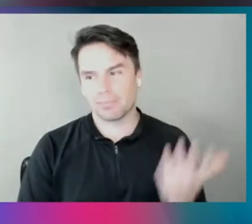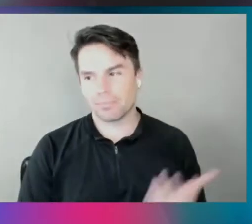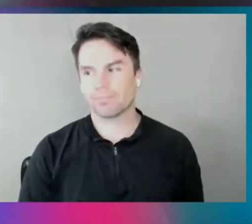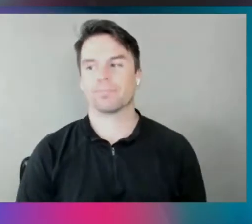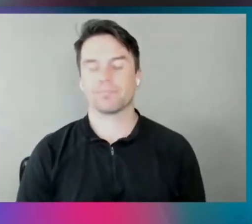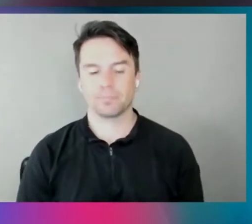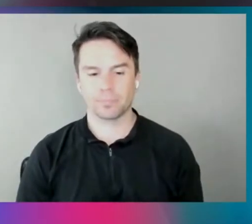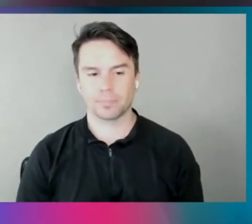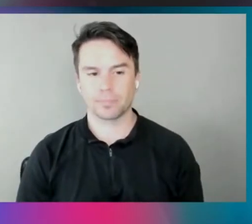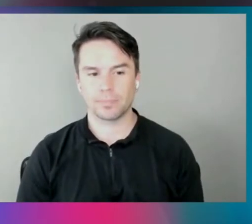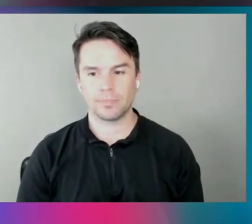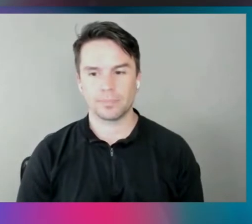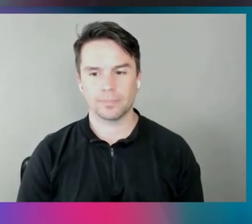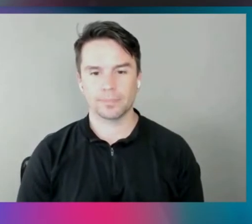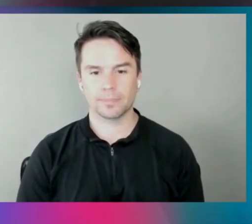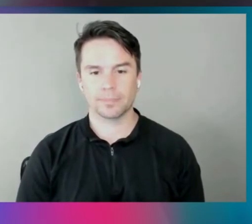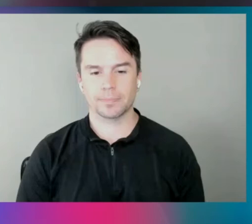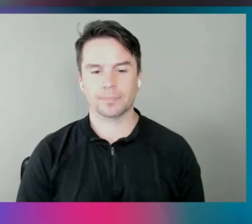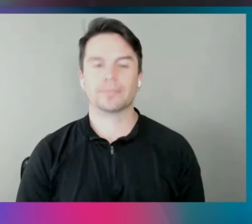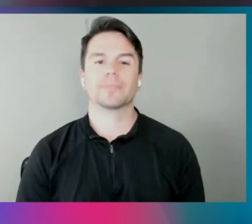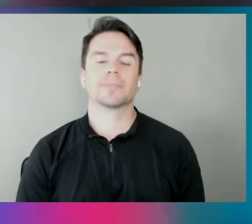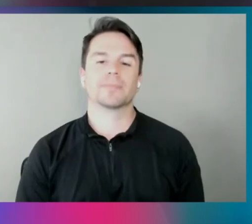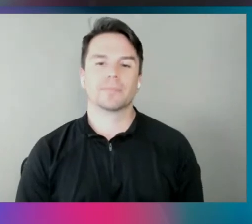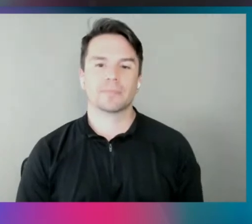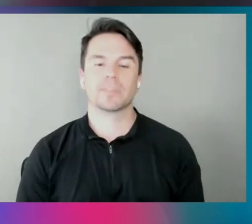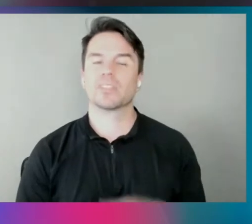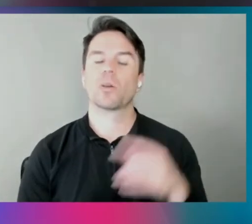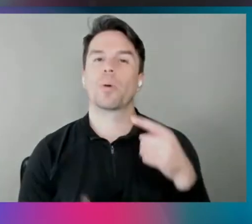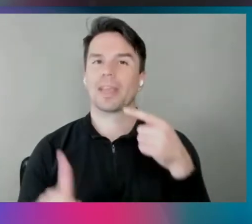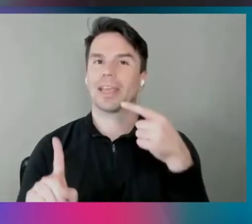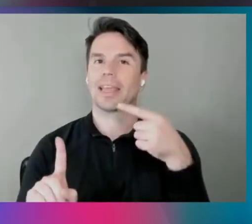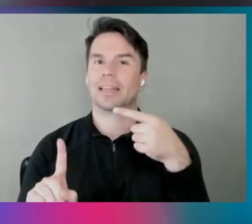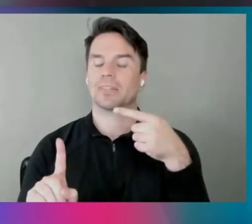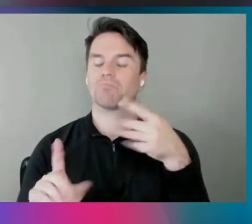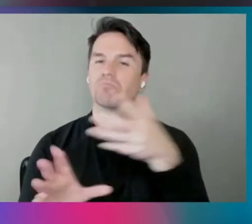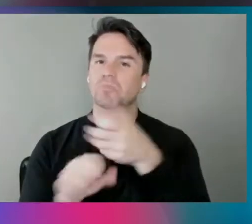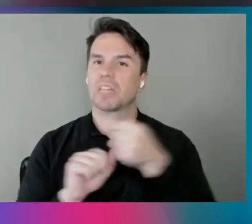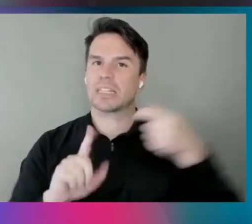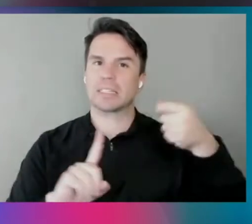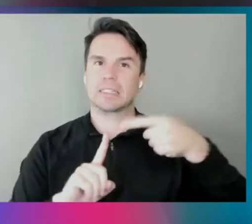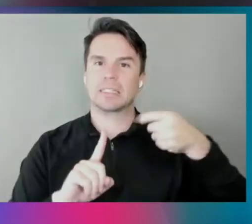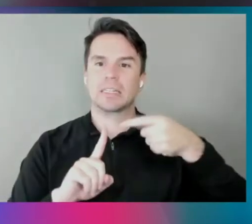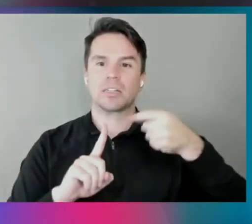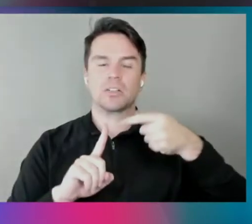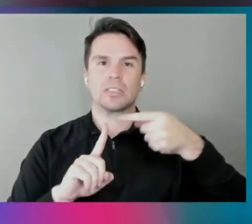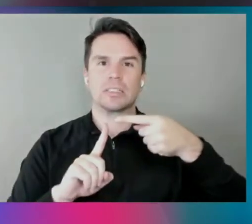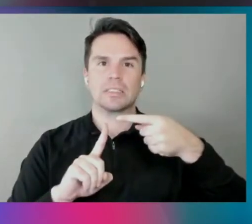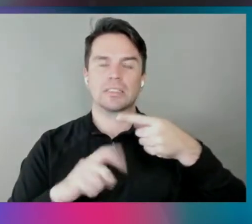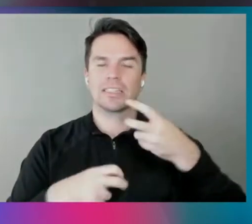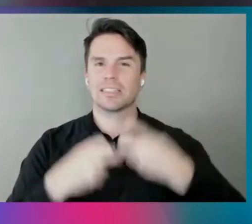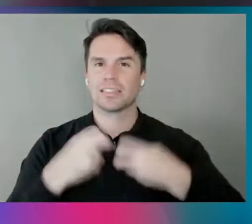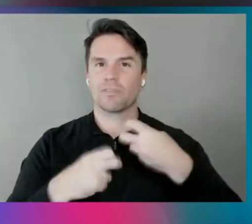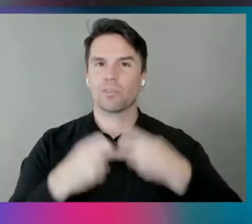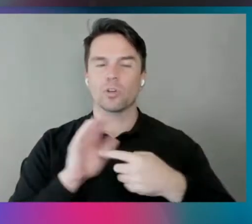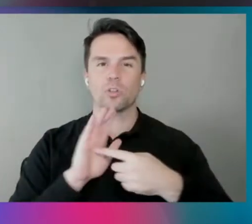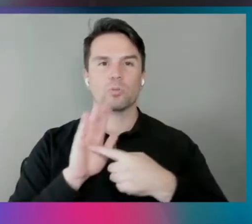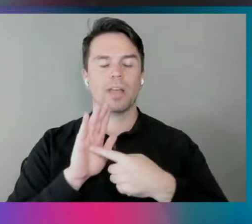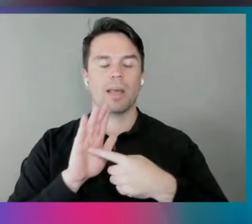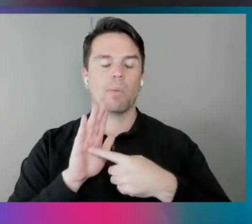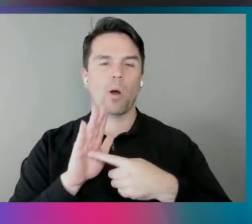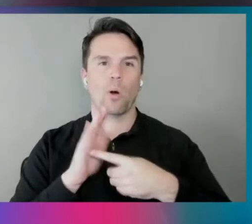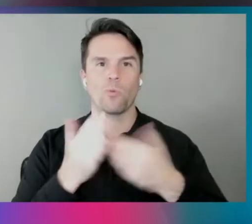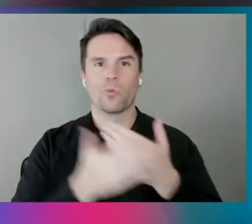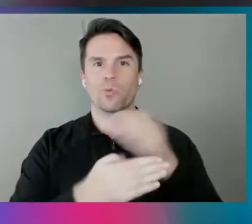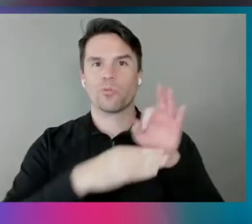is it gets the signals, and it's hard to demo the new feature because all it is supporting additional languages. But I